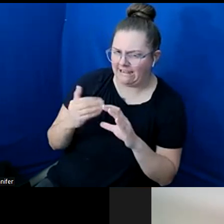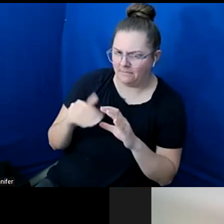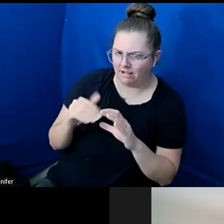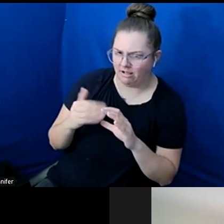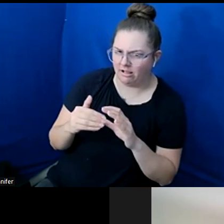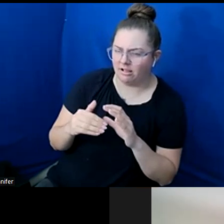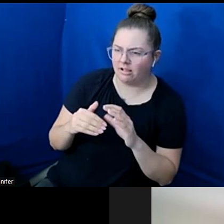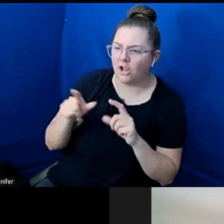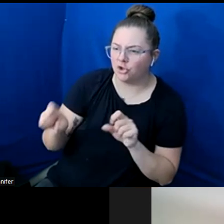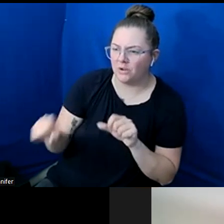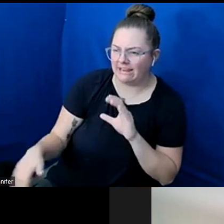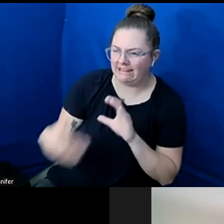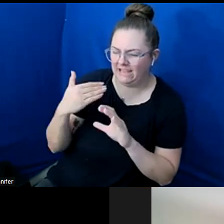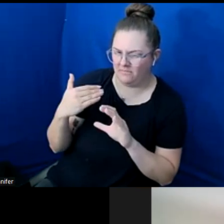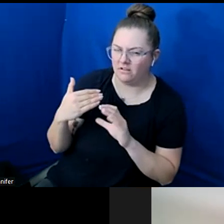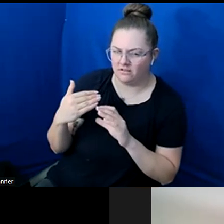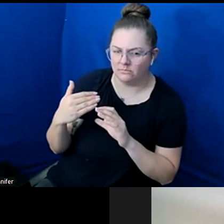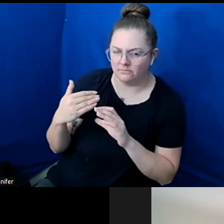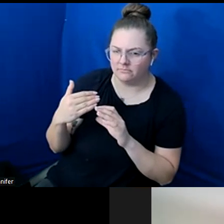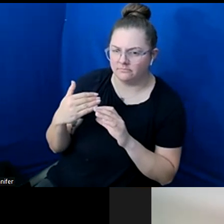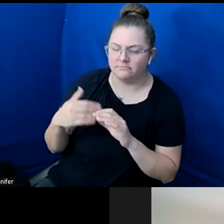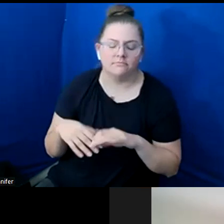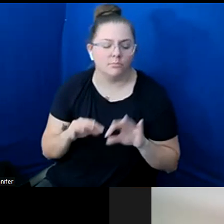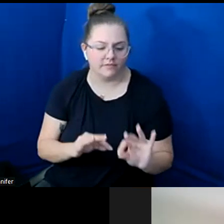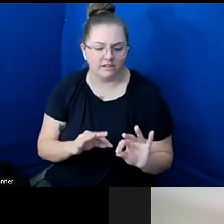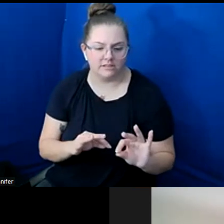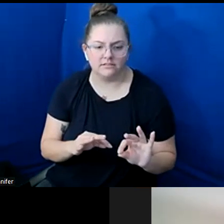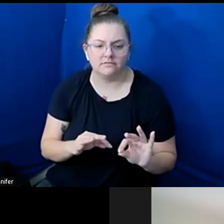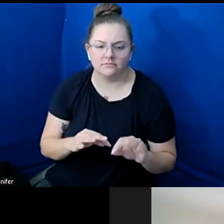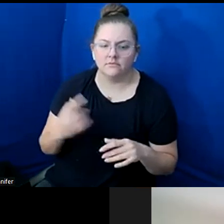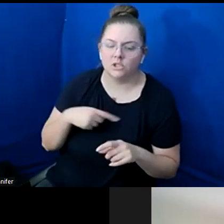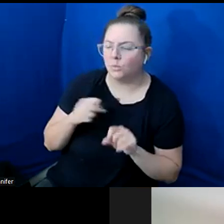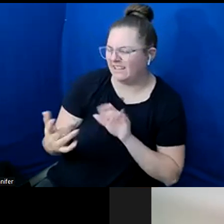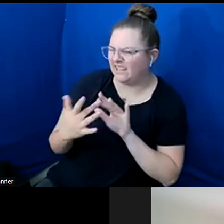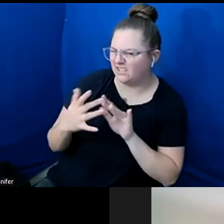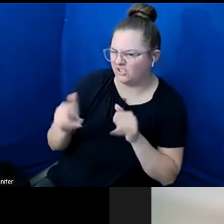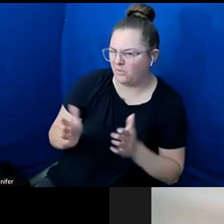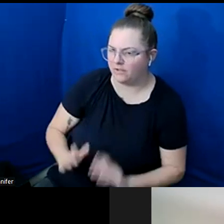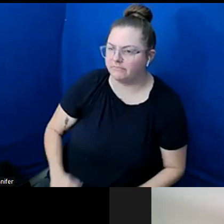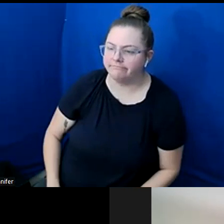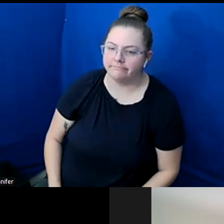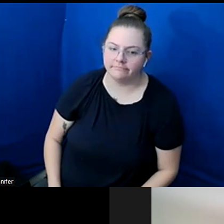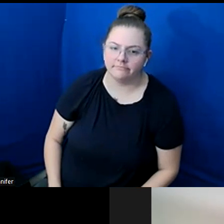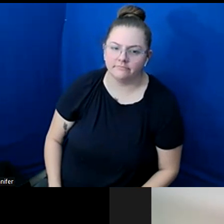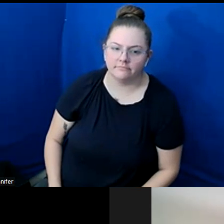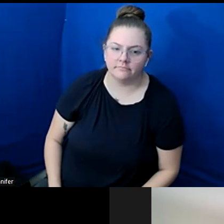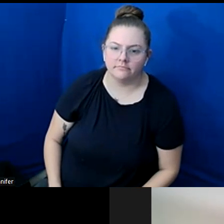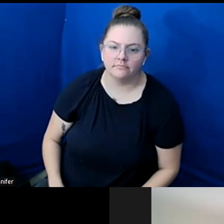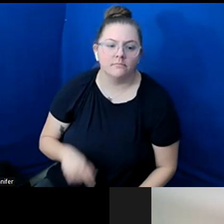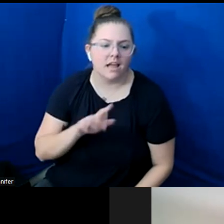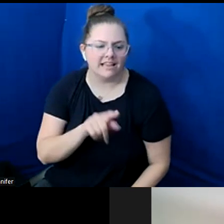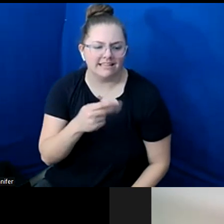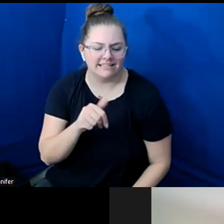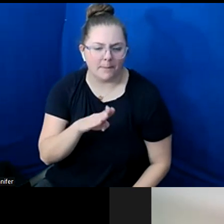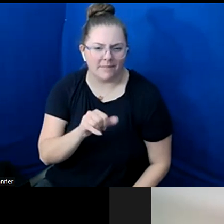just Okay. email me. Perfect. Yep, and we can just stay in touch that way. To be so, Yes.